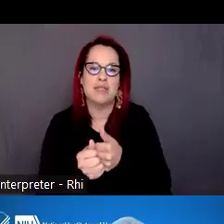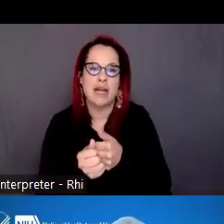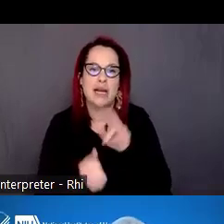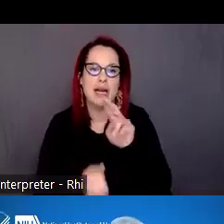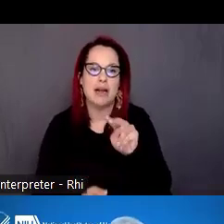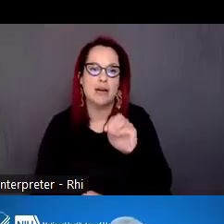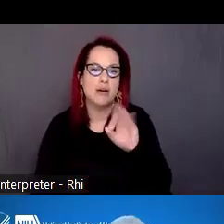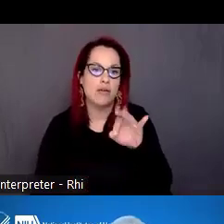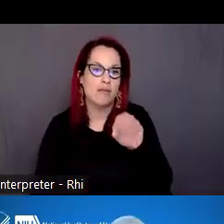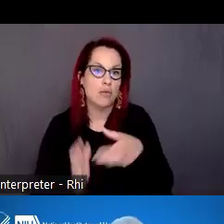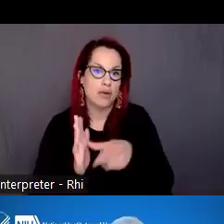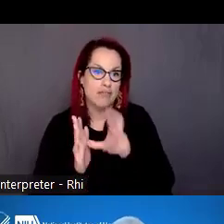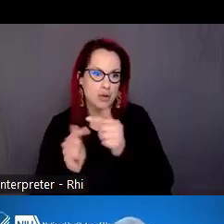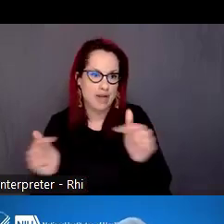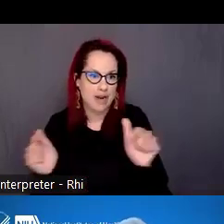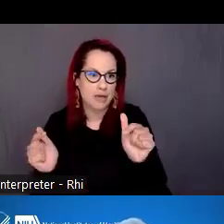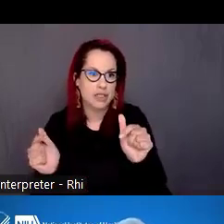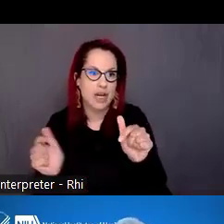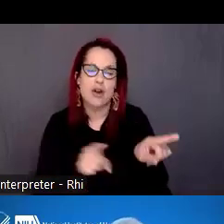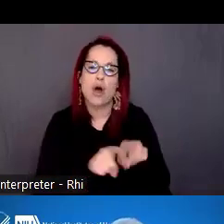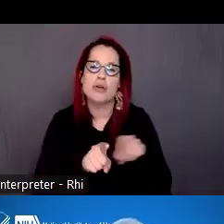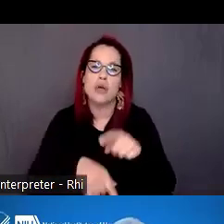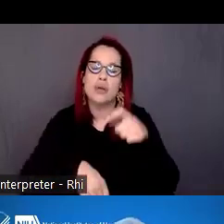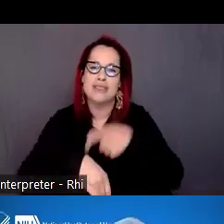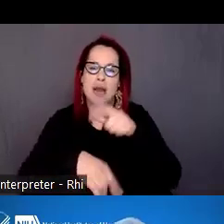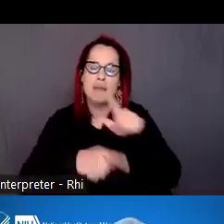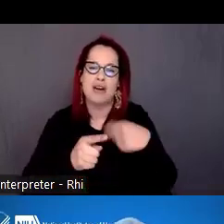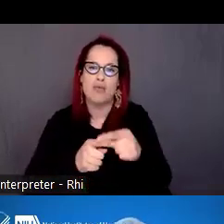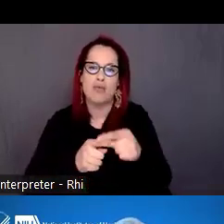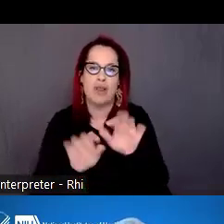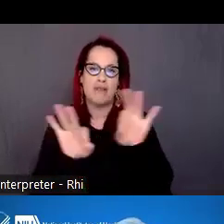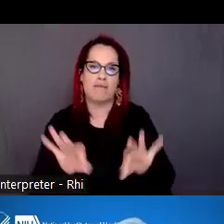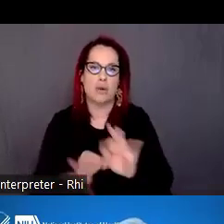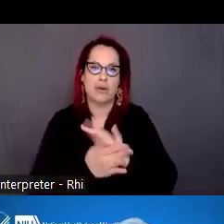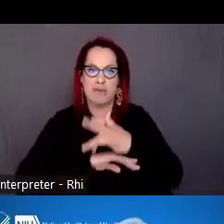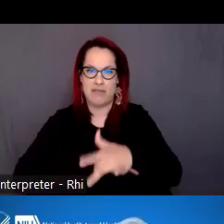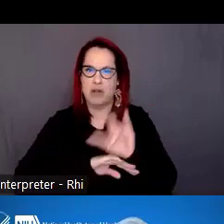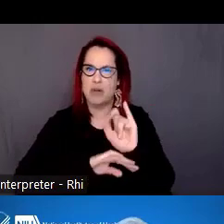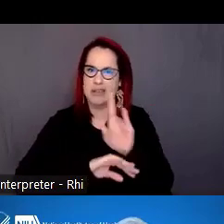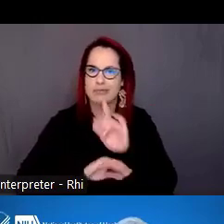the timing of the forms availability. We think that's going to be really important.